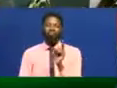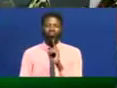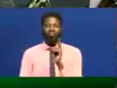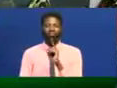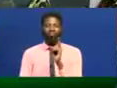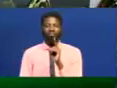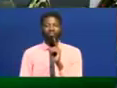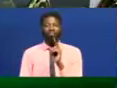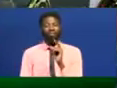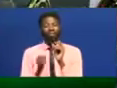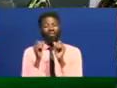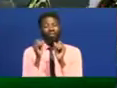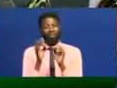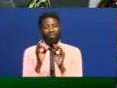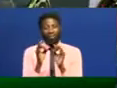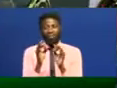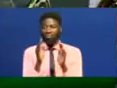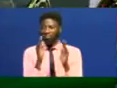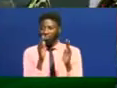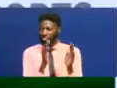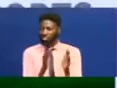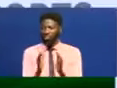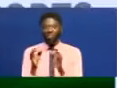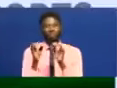Failing to plan is planning to fail.